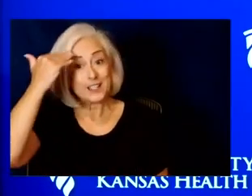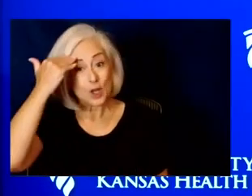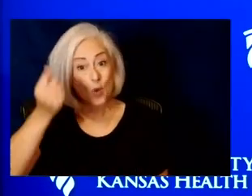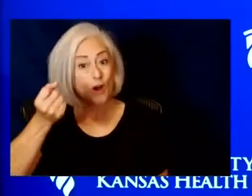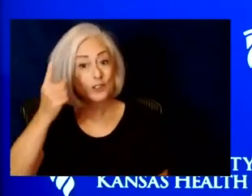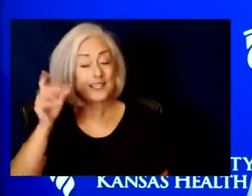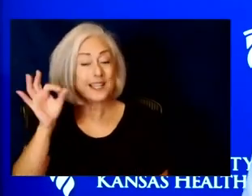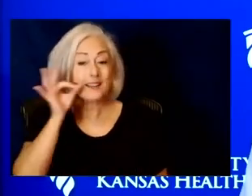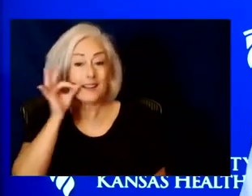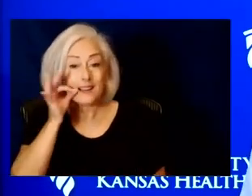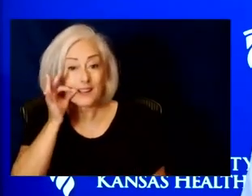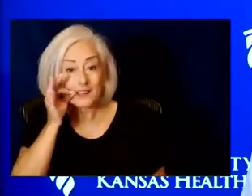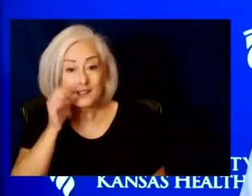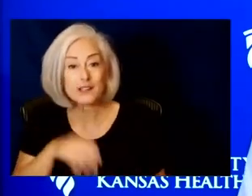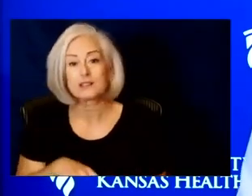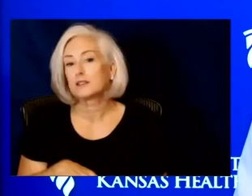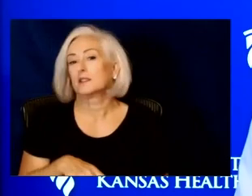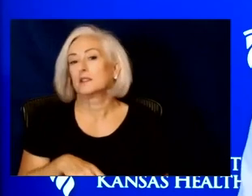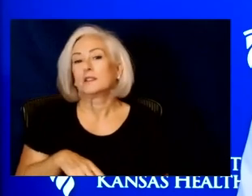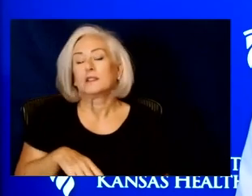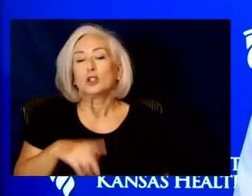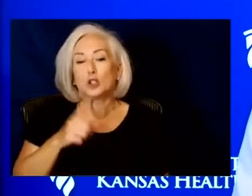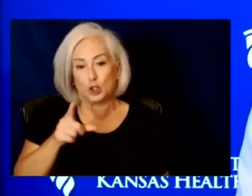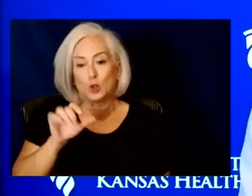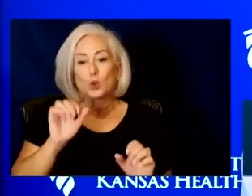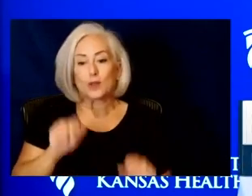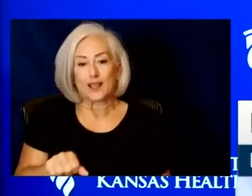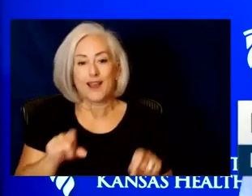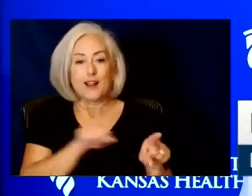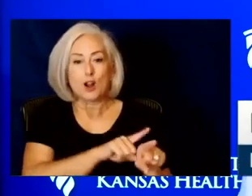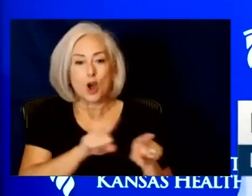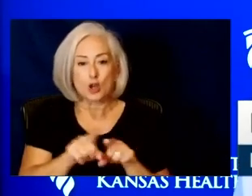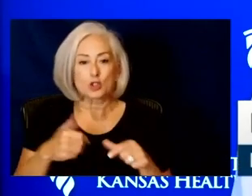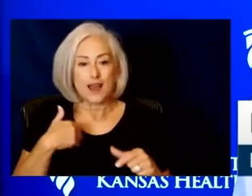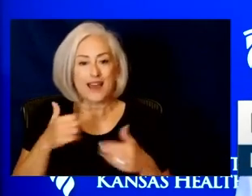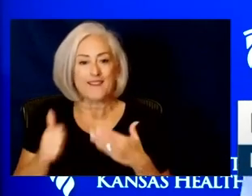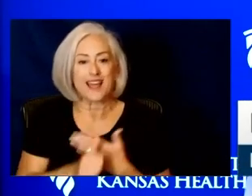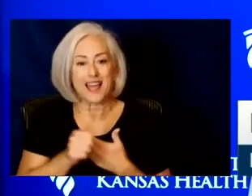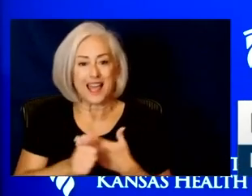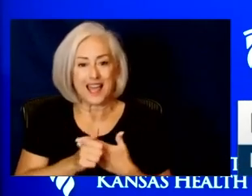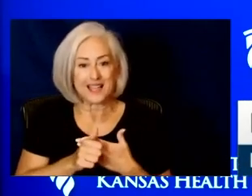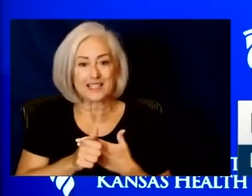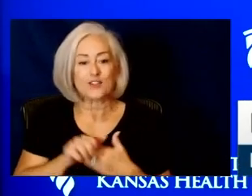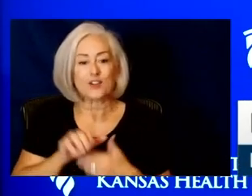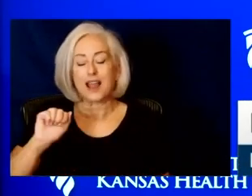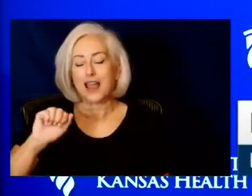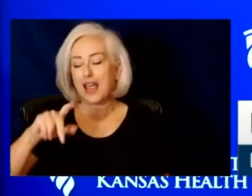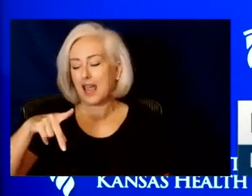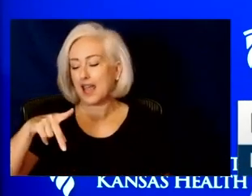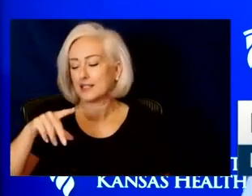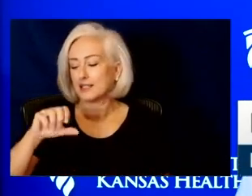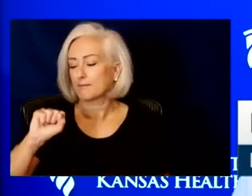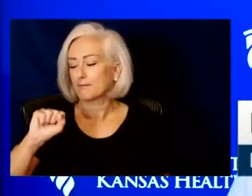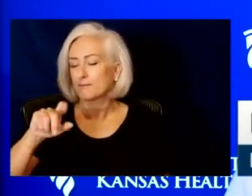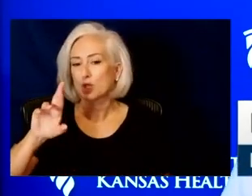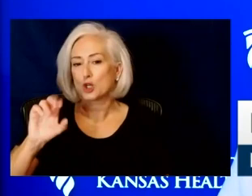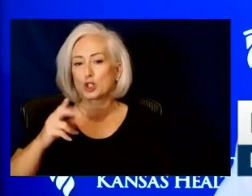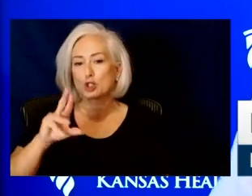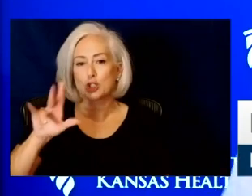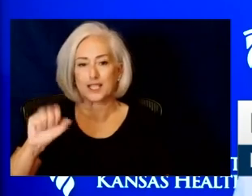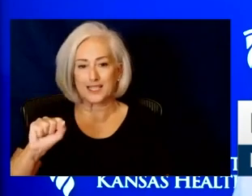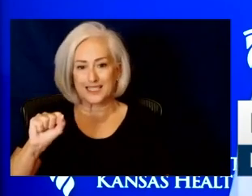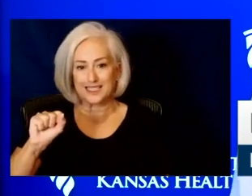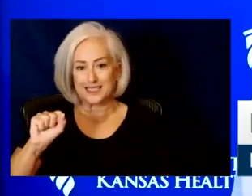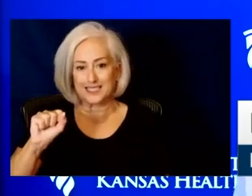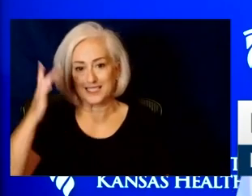flower smoking, you can also have risk of aspergillus infection. And we have seen that here at our health system, especially in those people that are